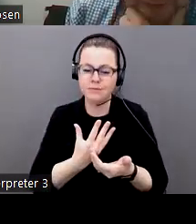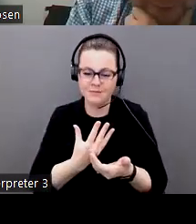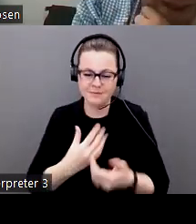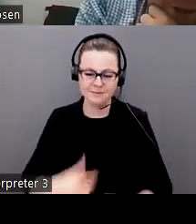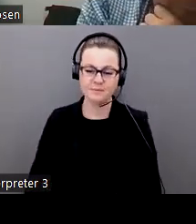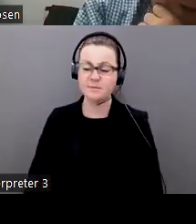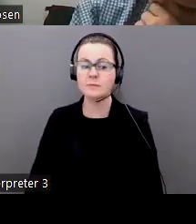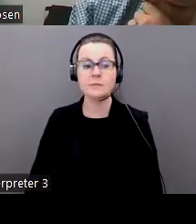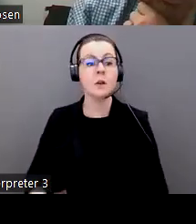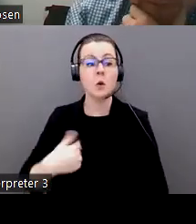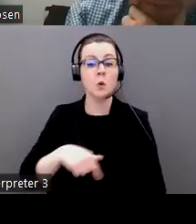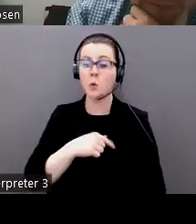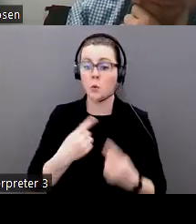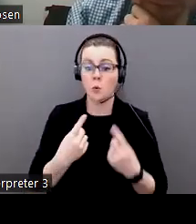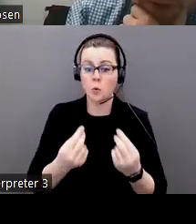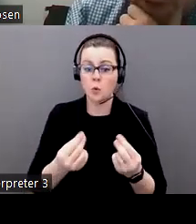Well, we have a medical provider